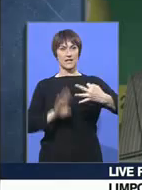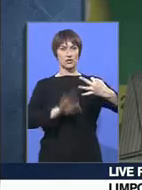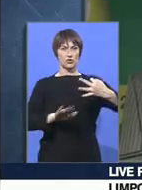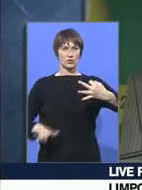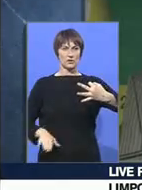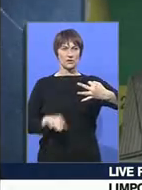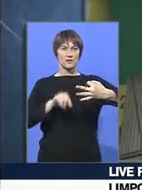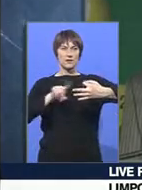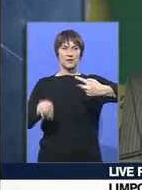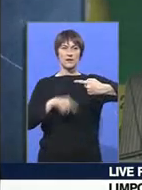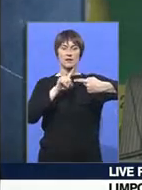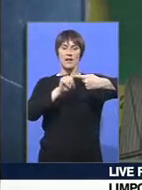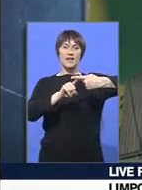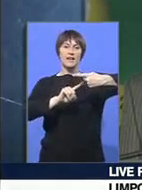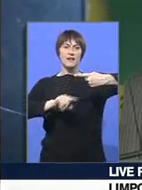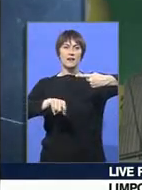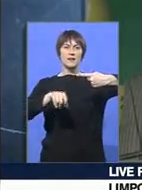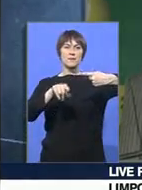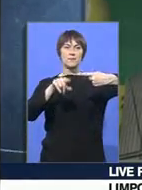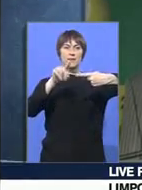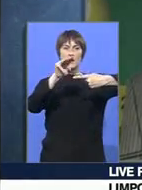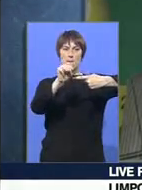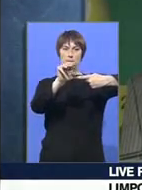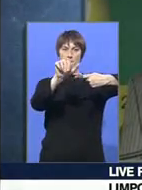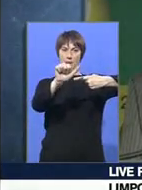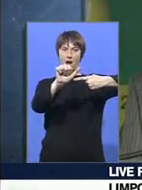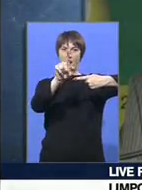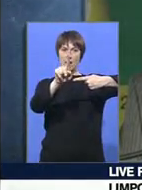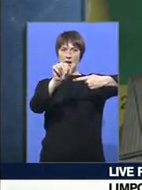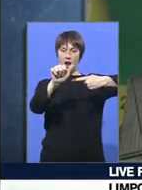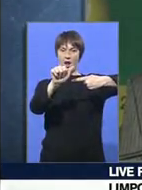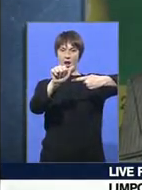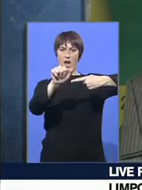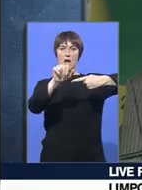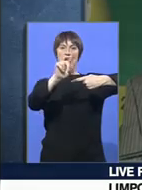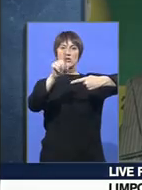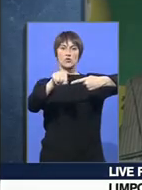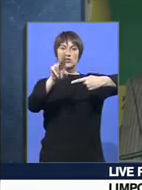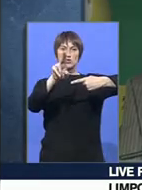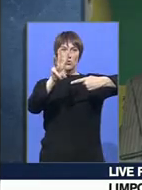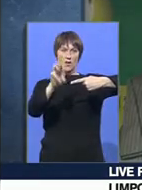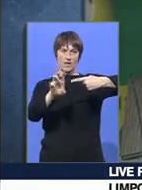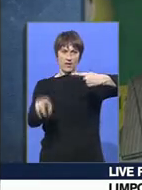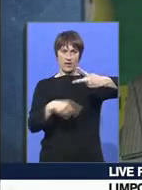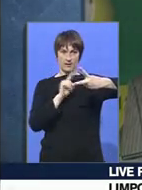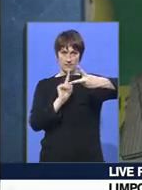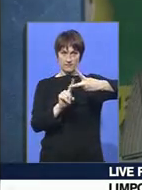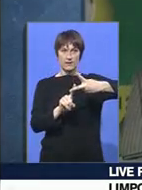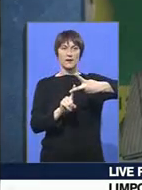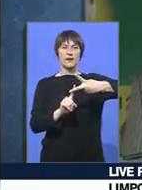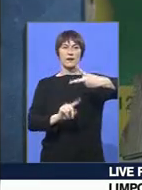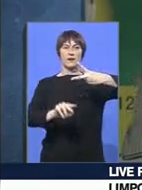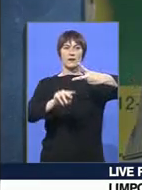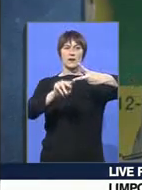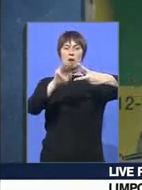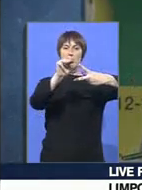Madiba worked with his friend and comrade, President Oliver Reginald Tambo, running